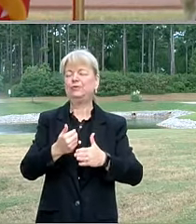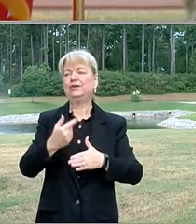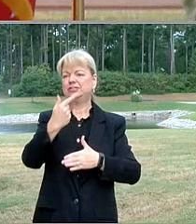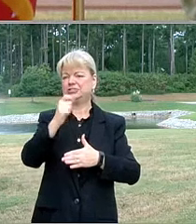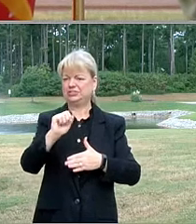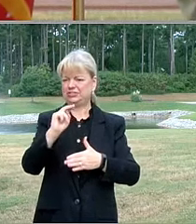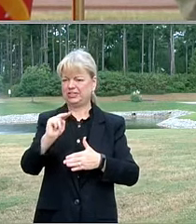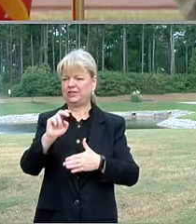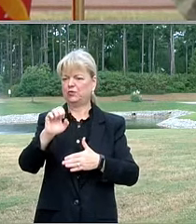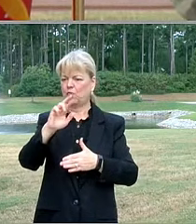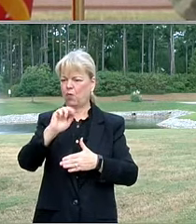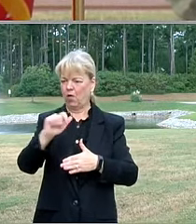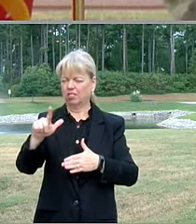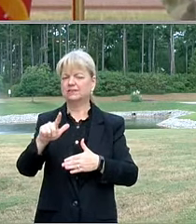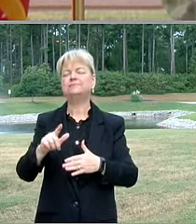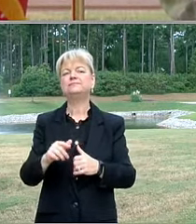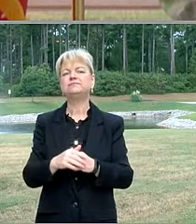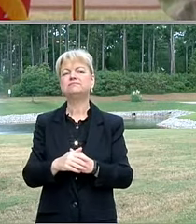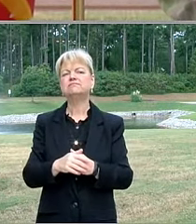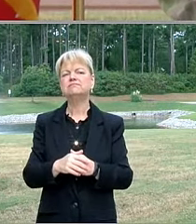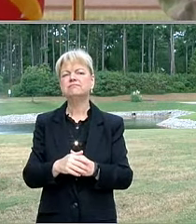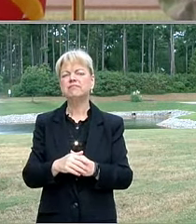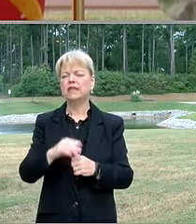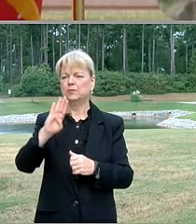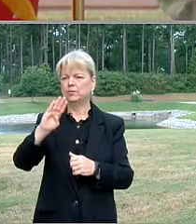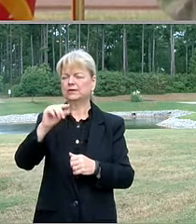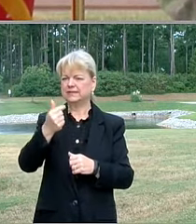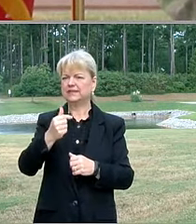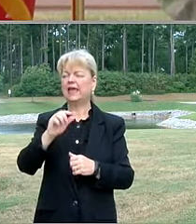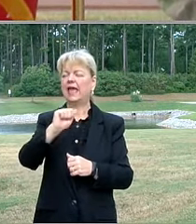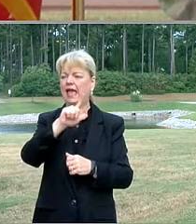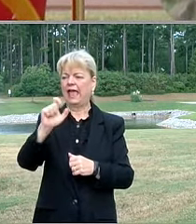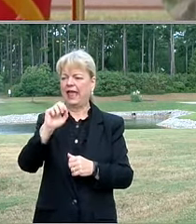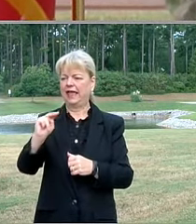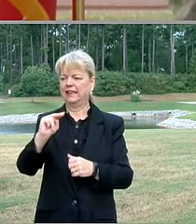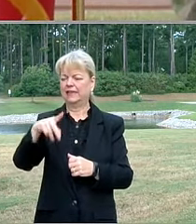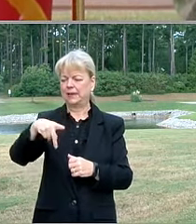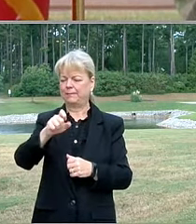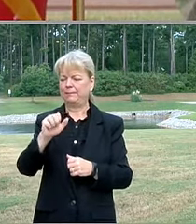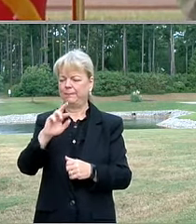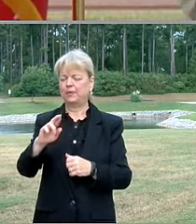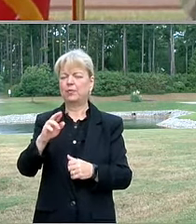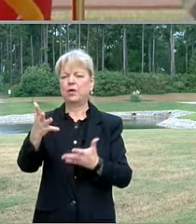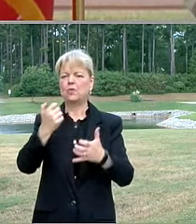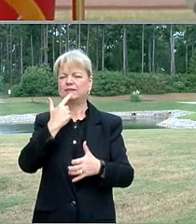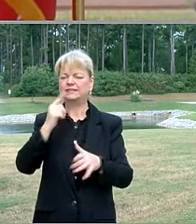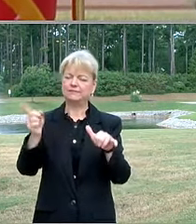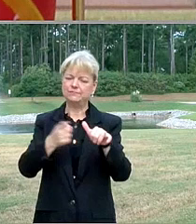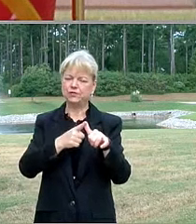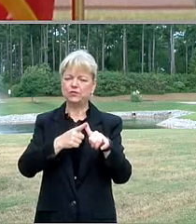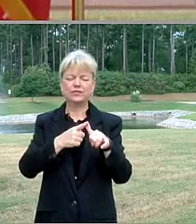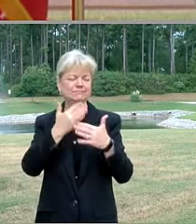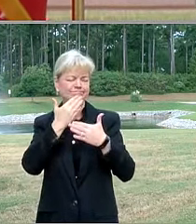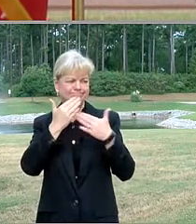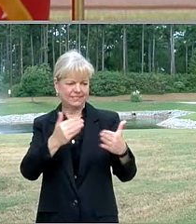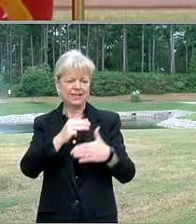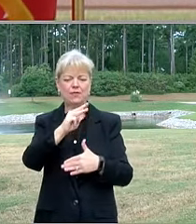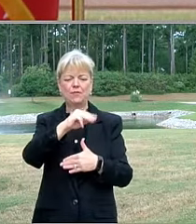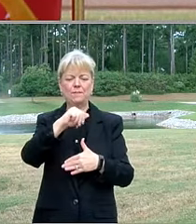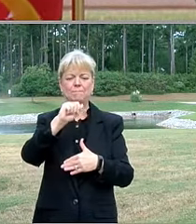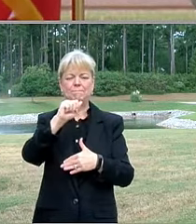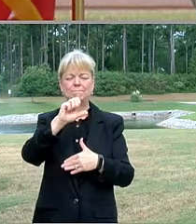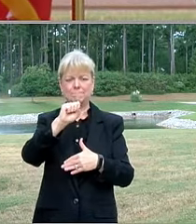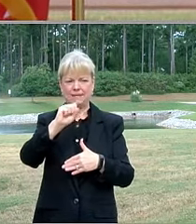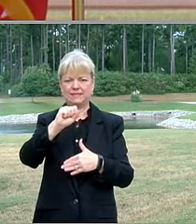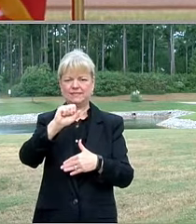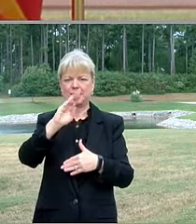Army's Security Assistance Command, Brigadier General Alan Pepper. And I want to say, first of all, thanks to Miss Bailey for that wonderful,